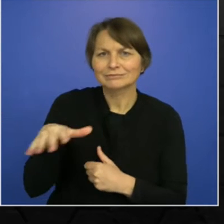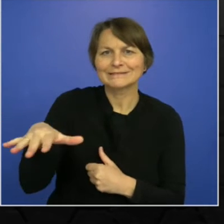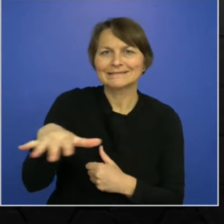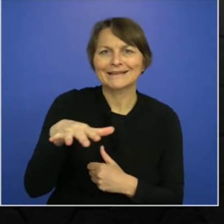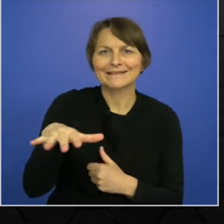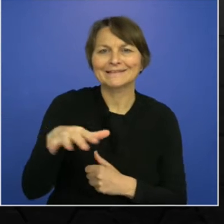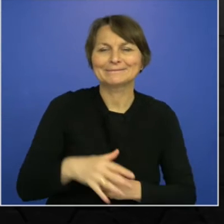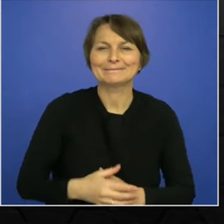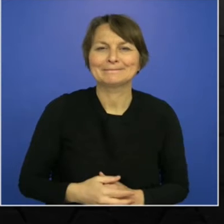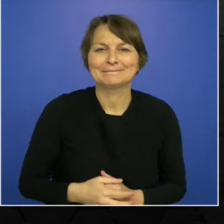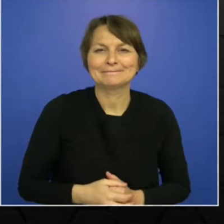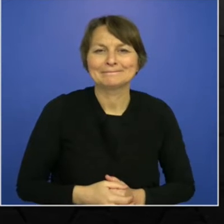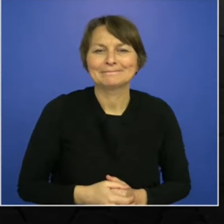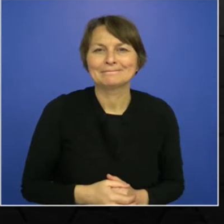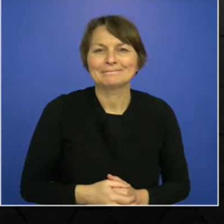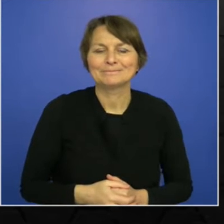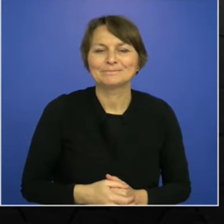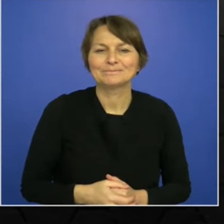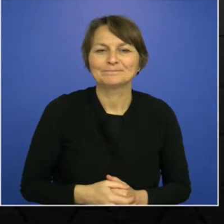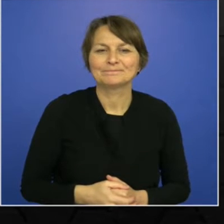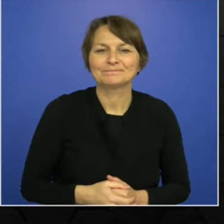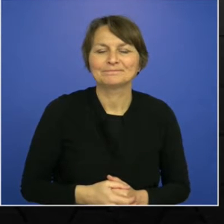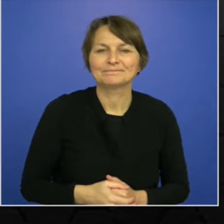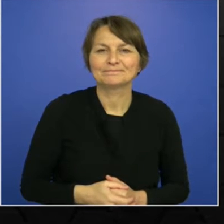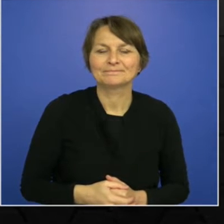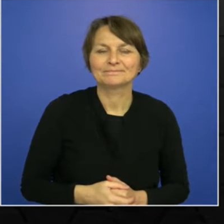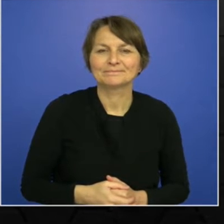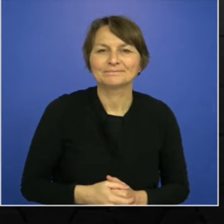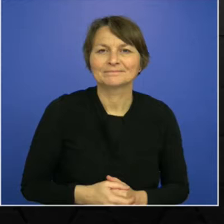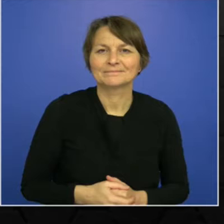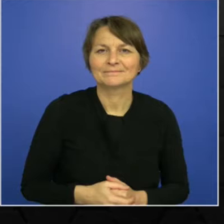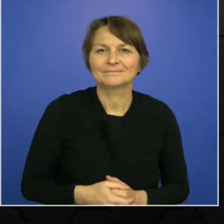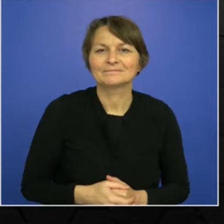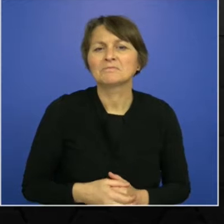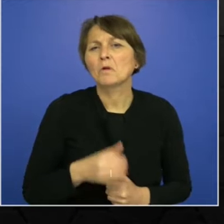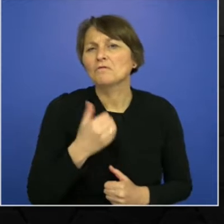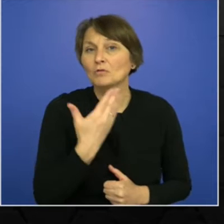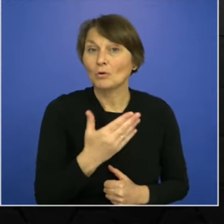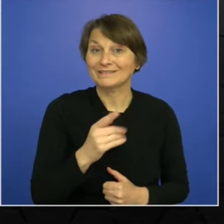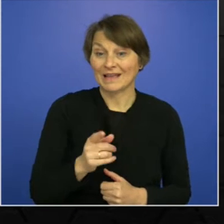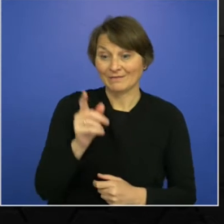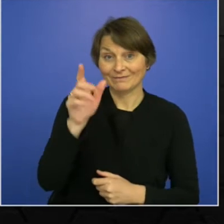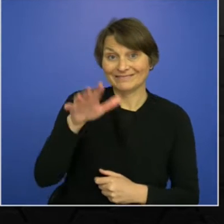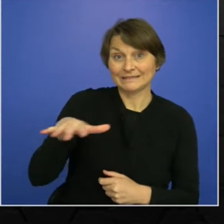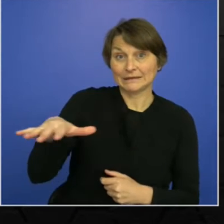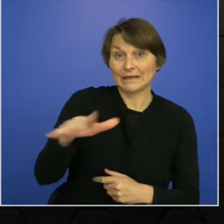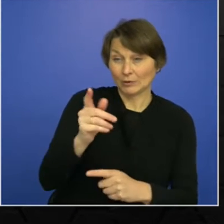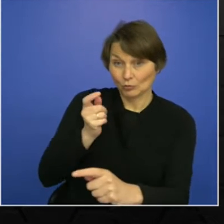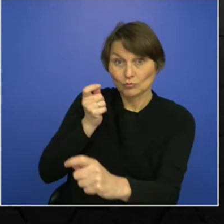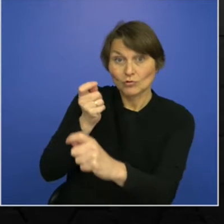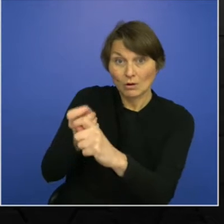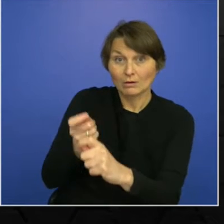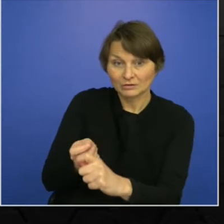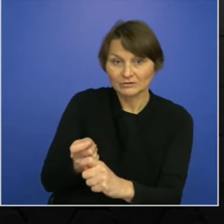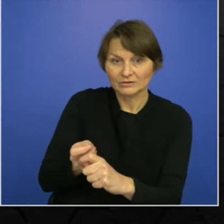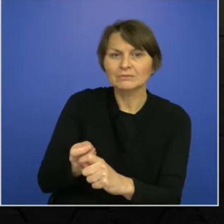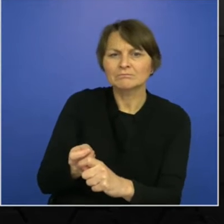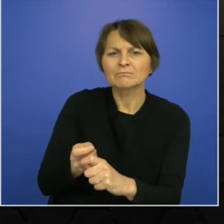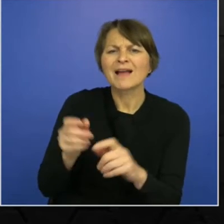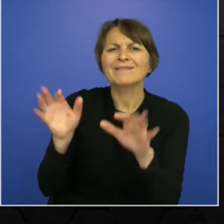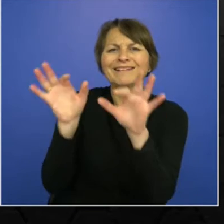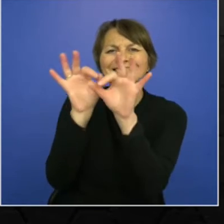course, in the terms of custom scenarios, we have the scenario templates, which are some custom